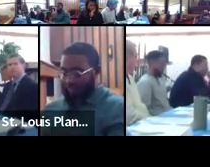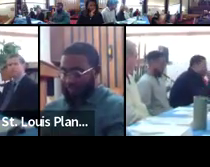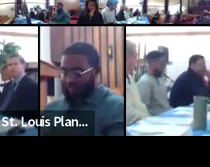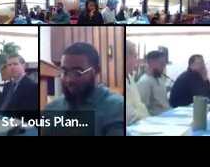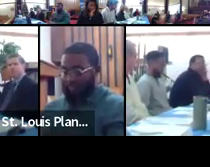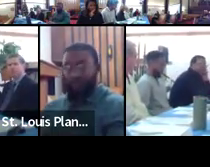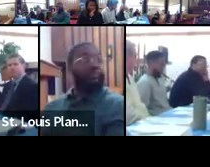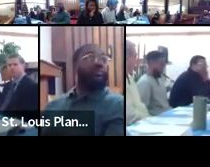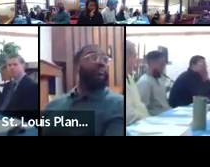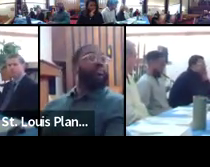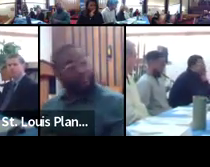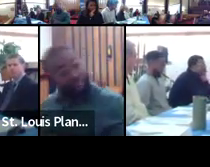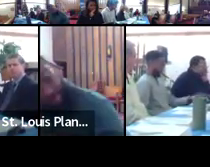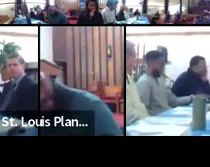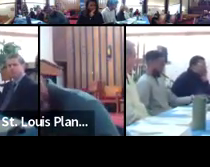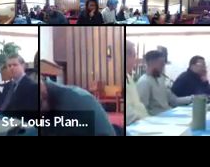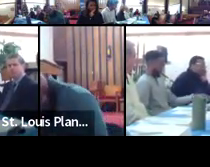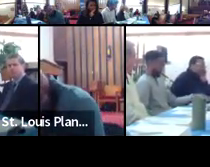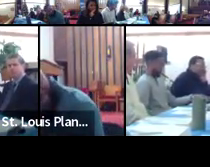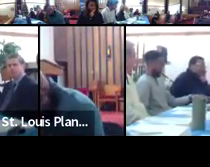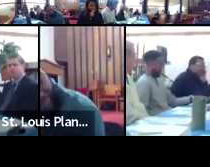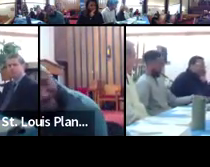Okay, thank you.